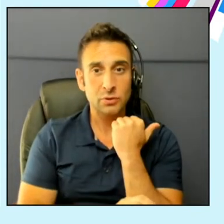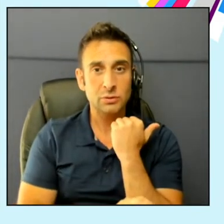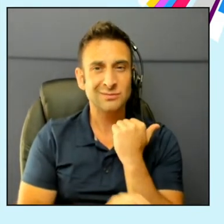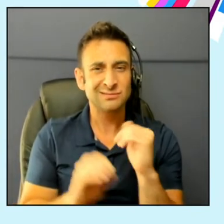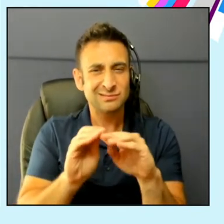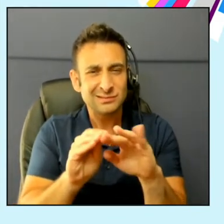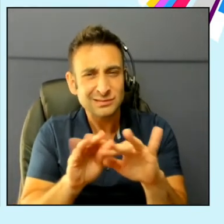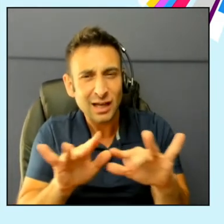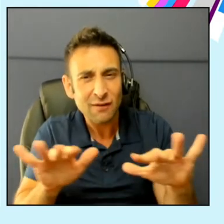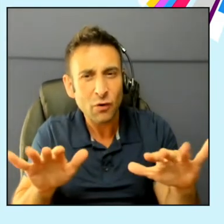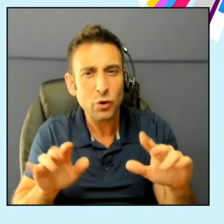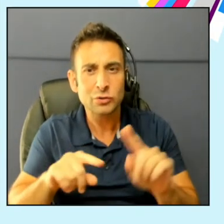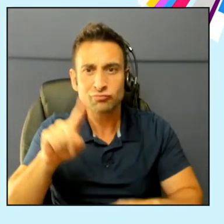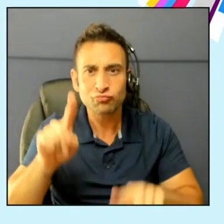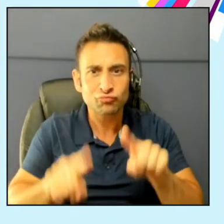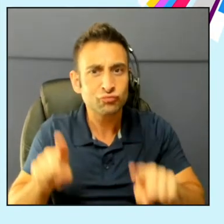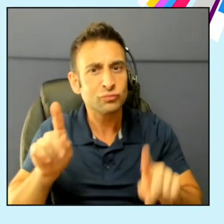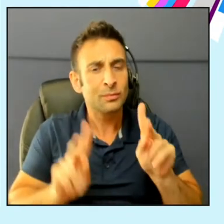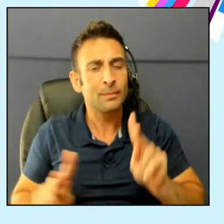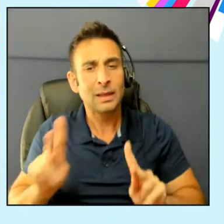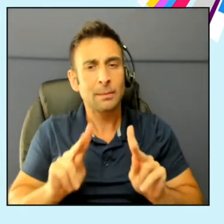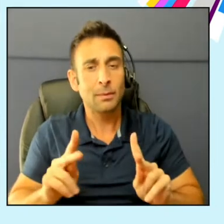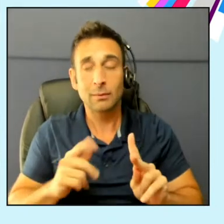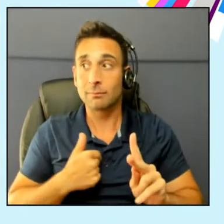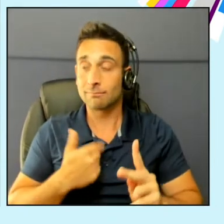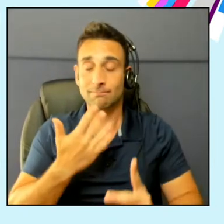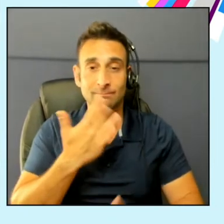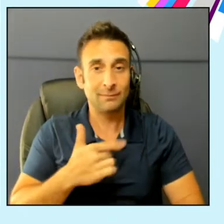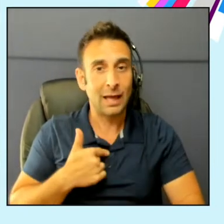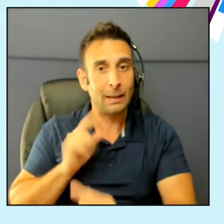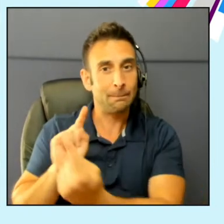great people, and I get to meet them every day.